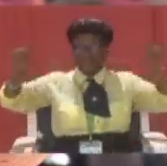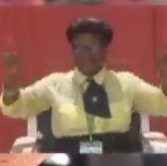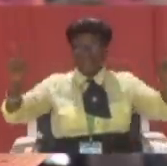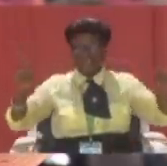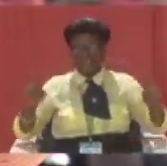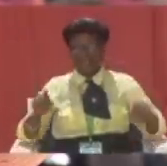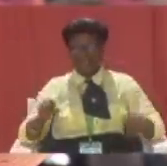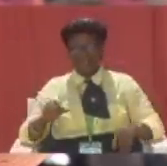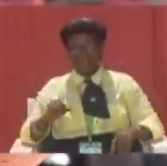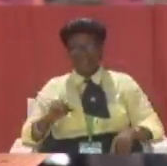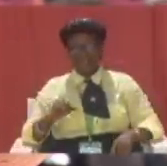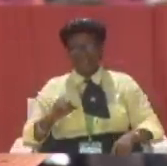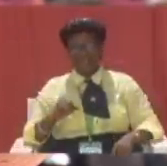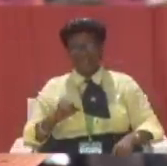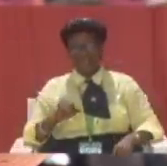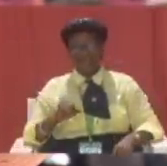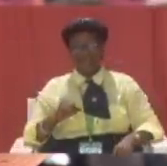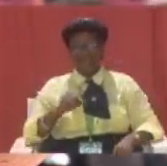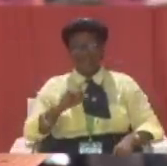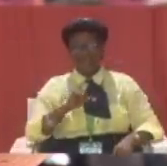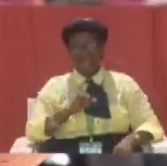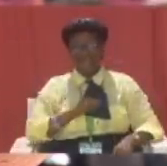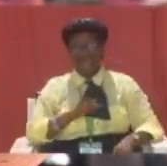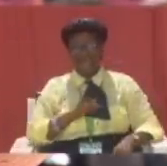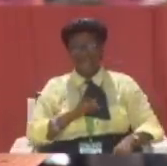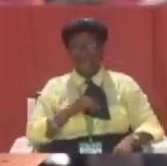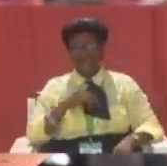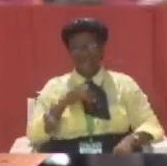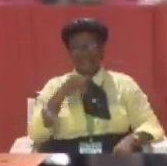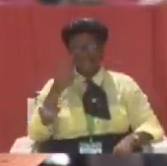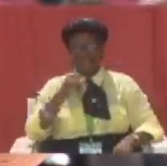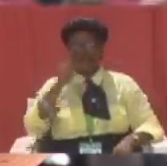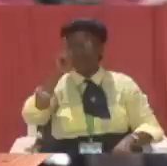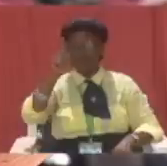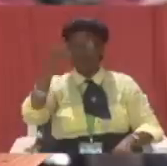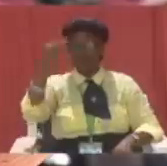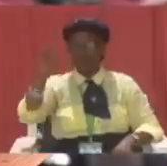declare." I think one of these days I will ask them where the God they declare from.